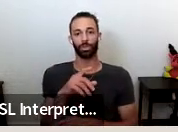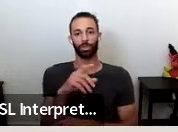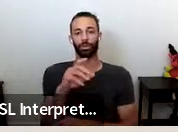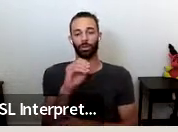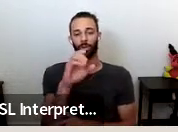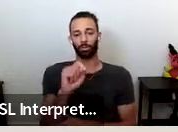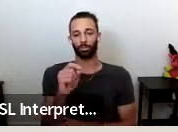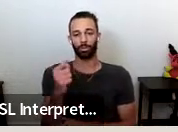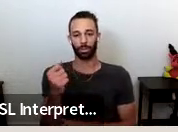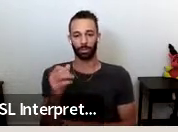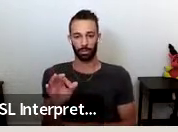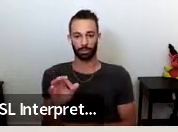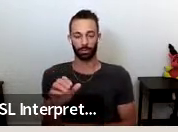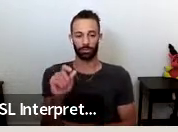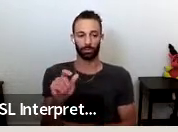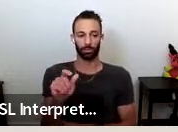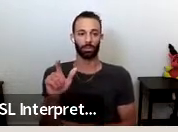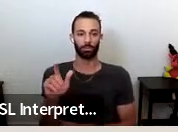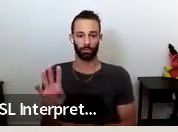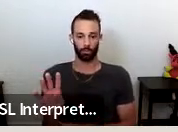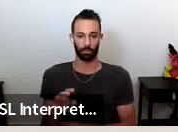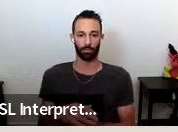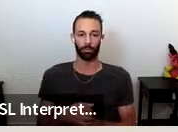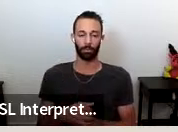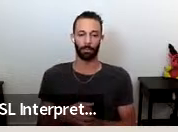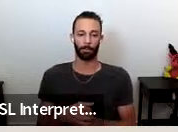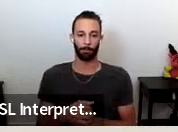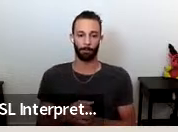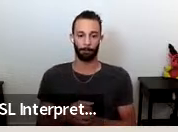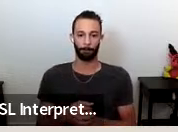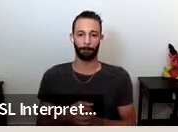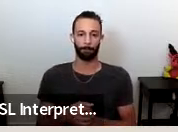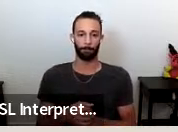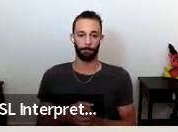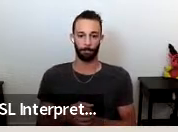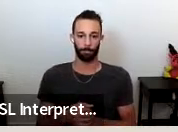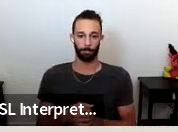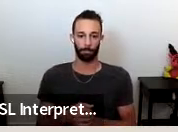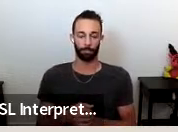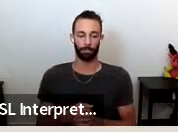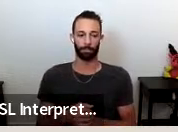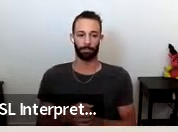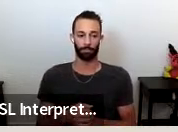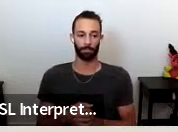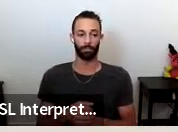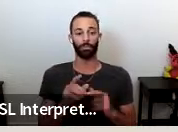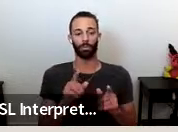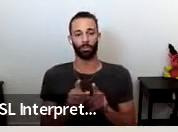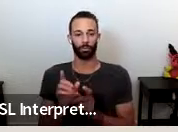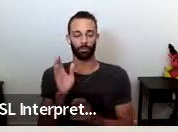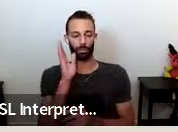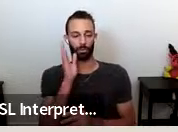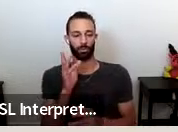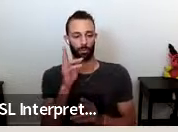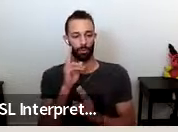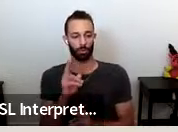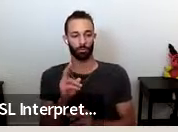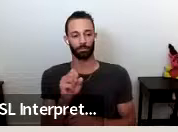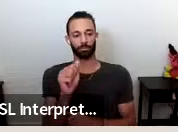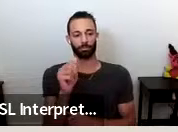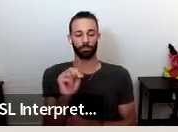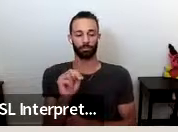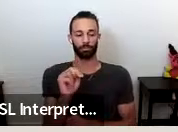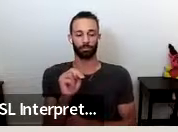And then oh, thank you. We're also going to honor Santanio